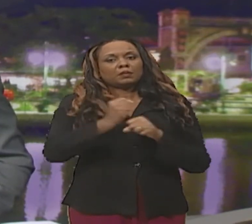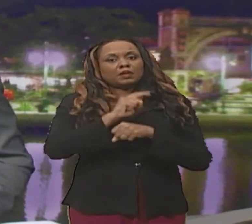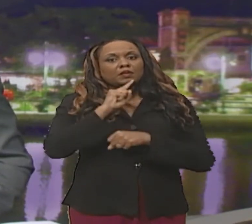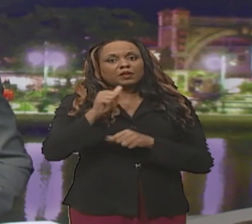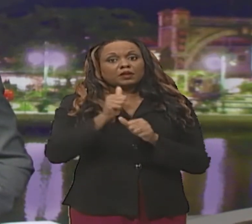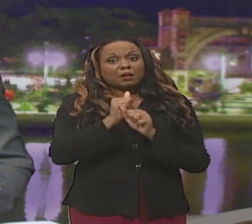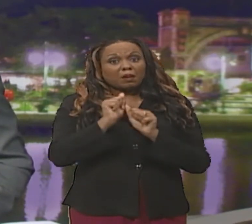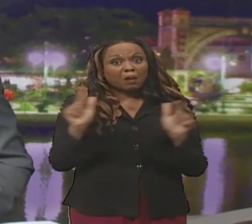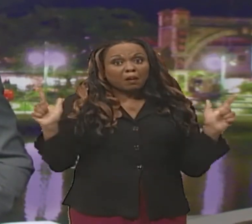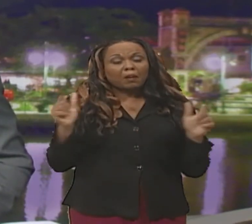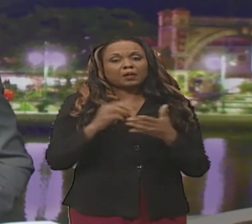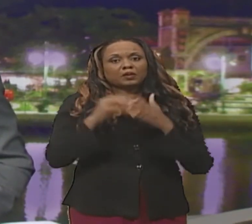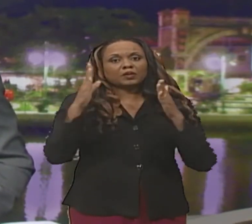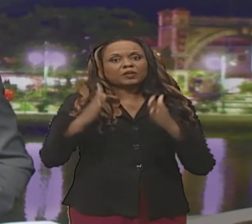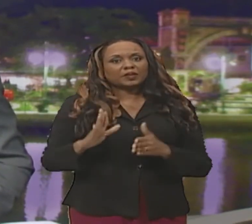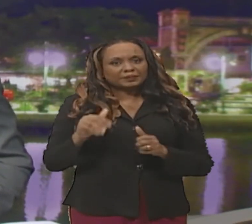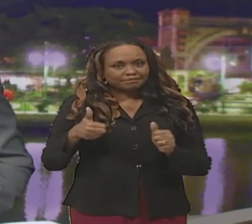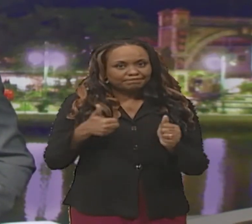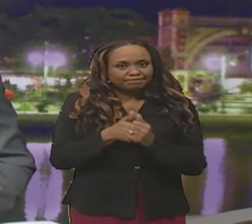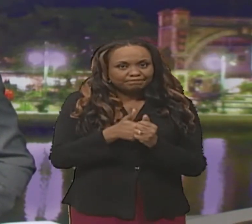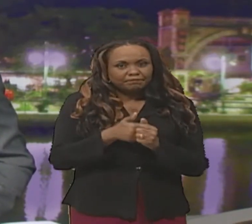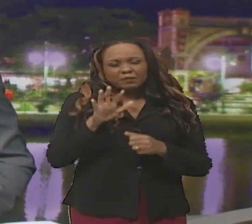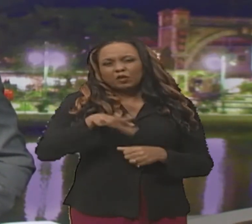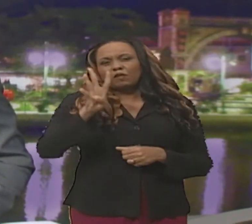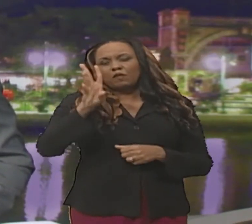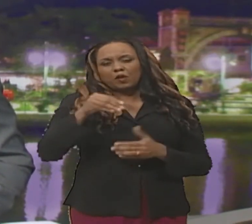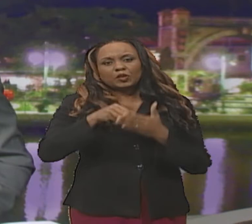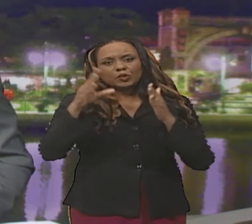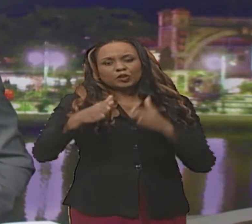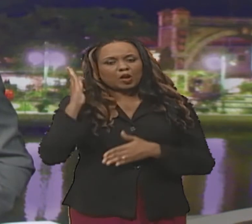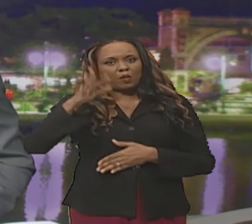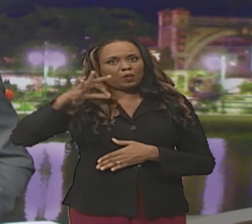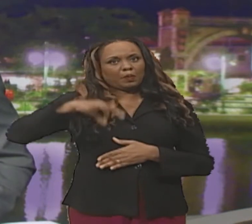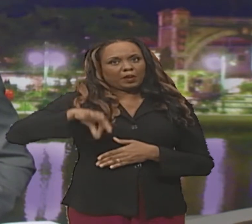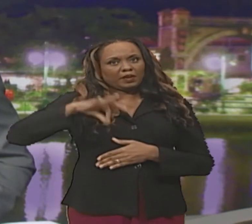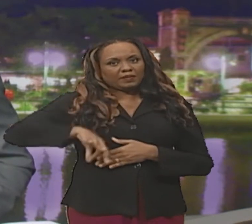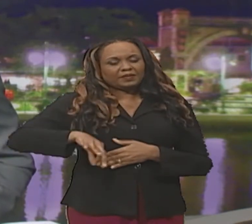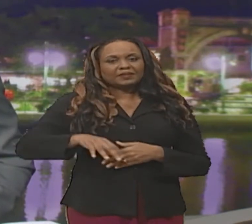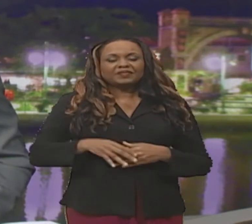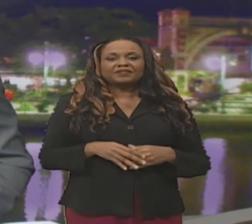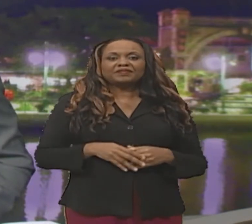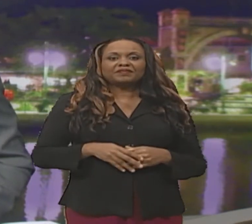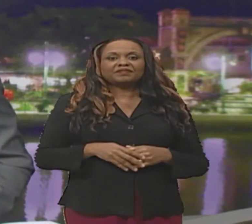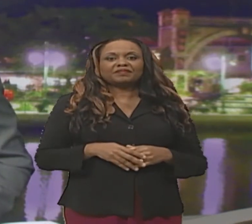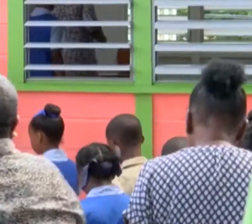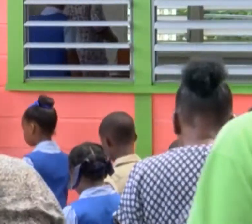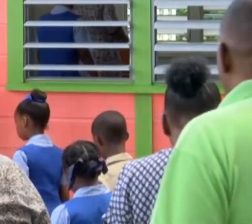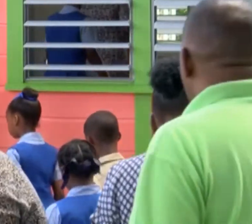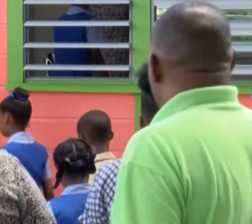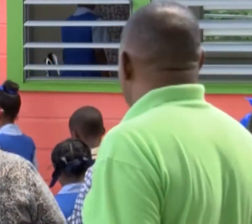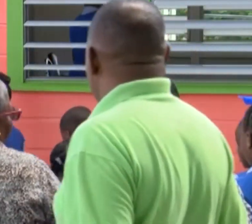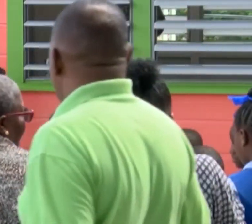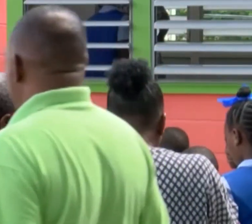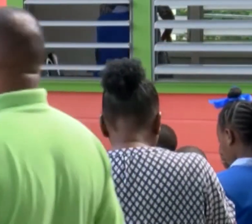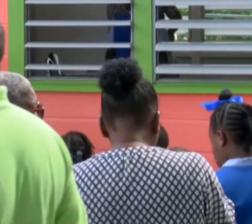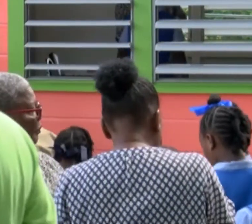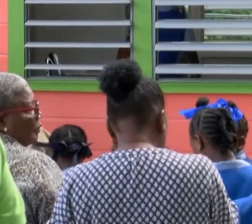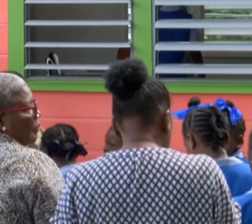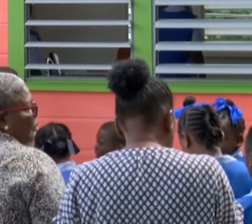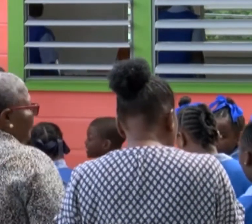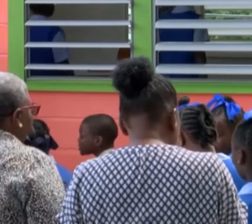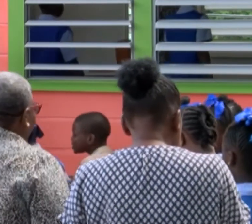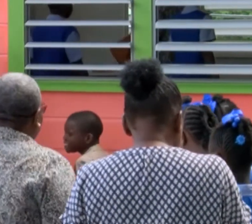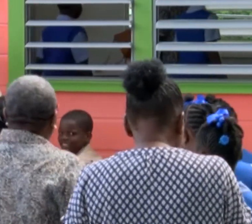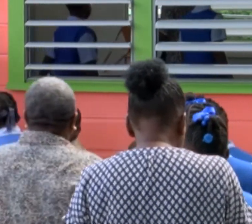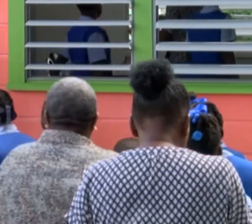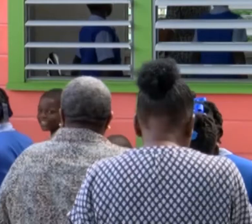students are expected to benefit from the first phase. Our Sharika Griffith has more. No child is the same,